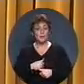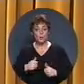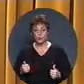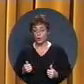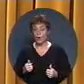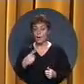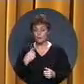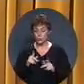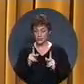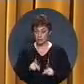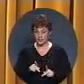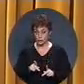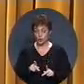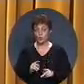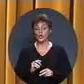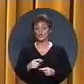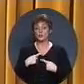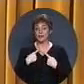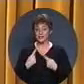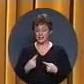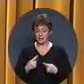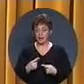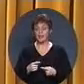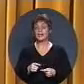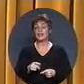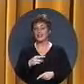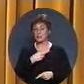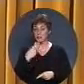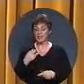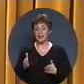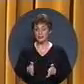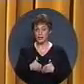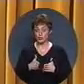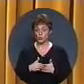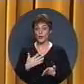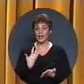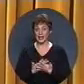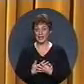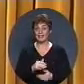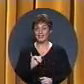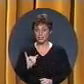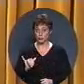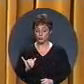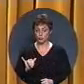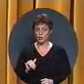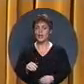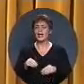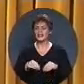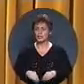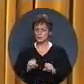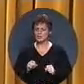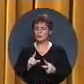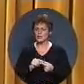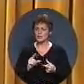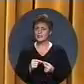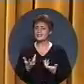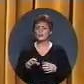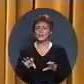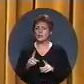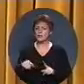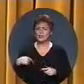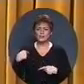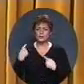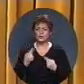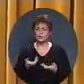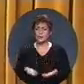and inadmissible. Can the minister bring us up to date on what is being done so far to protect Canadian